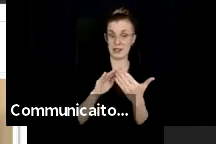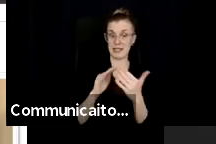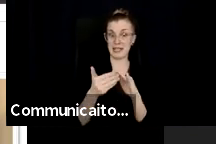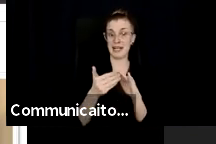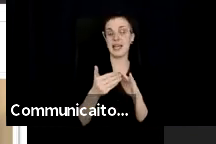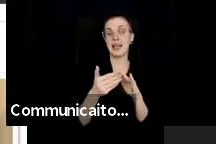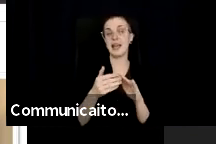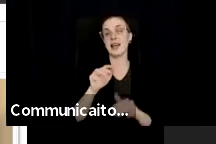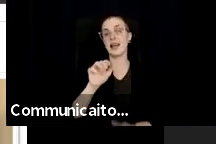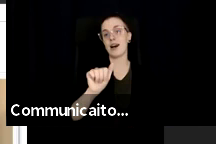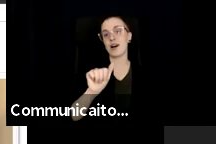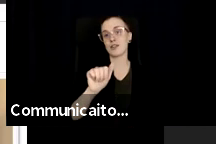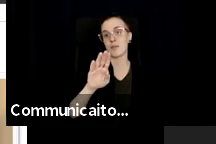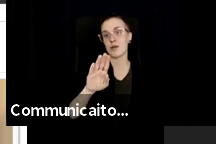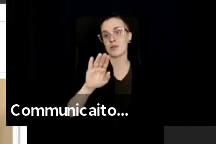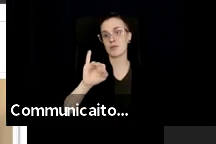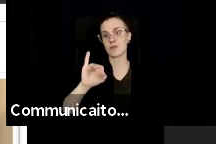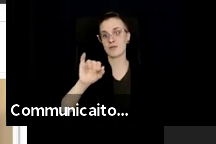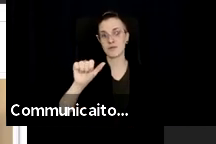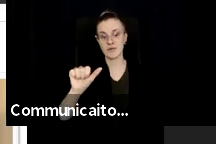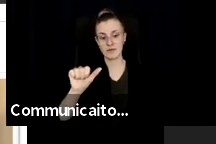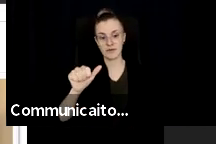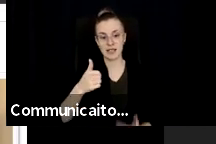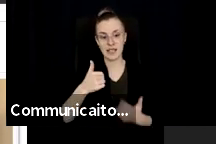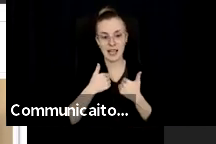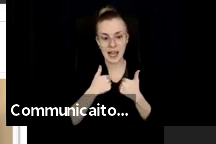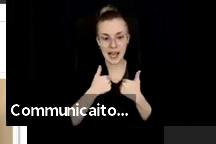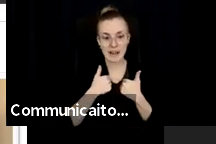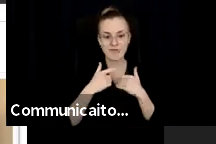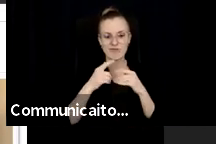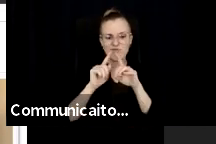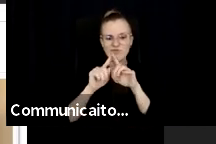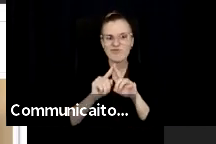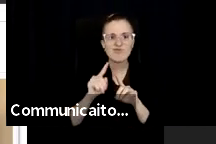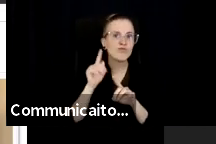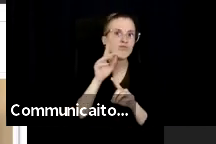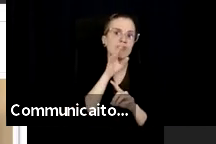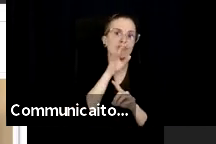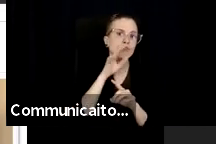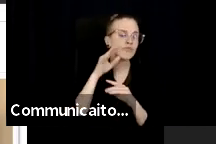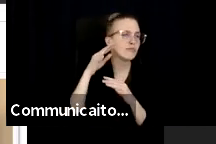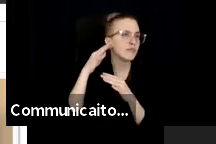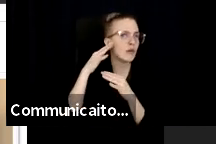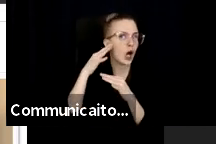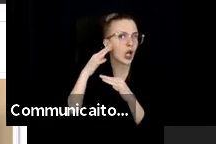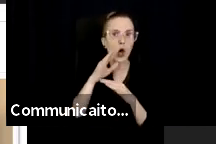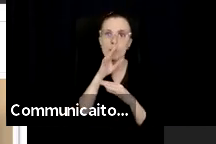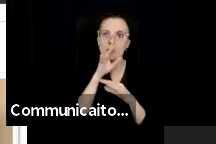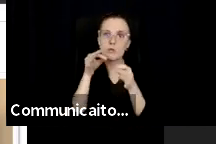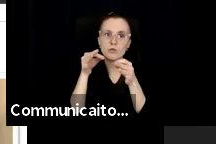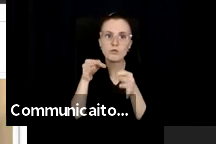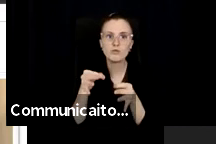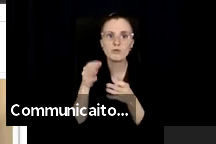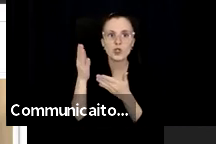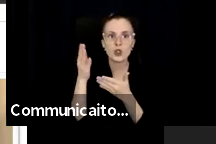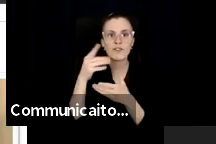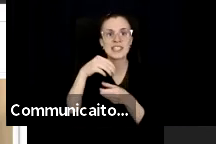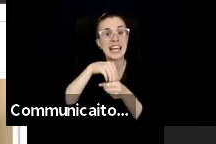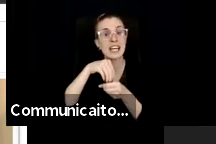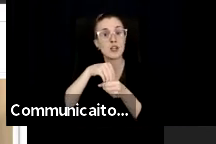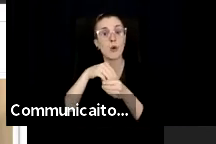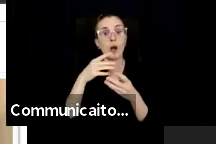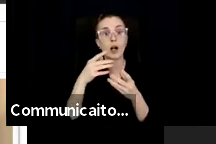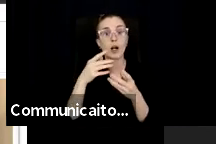has free audible wayfinding services for our blind and visually impaired travelers, indoor relief area